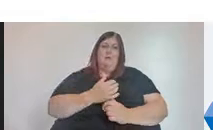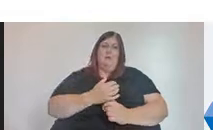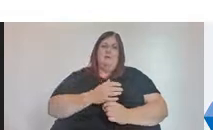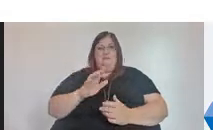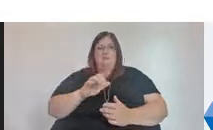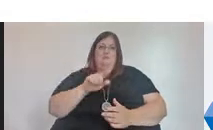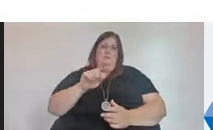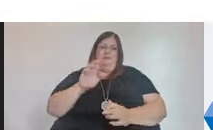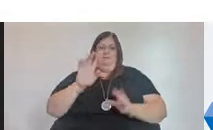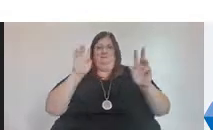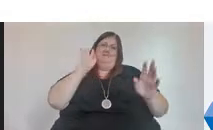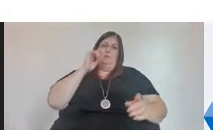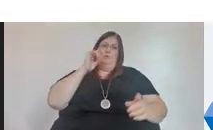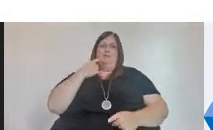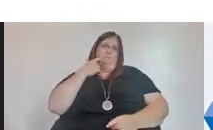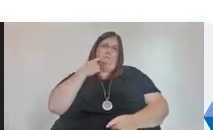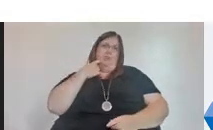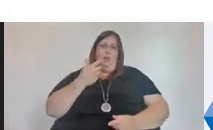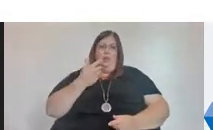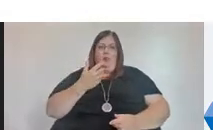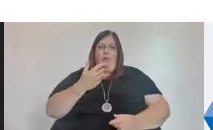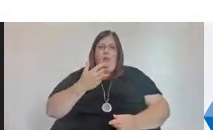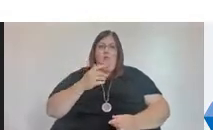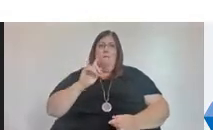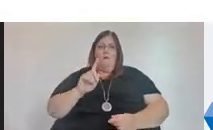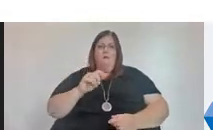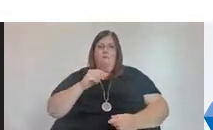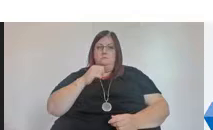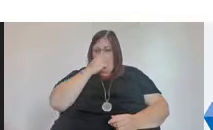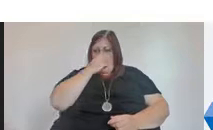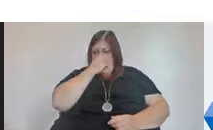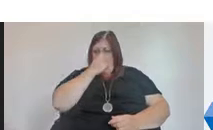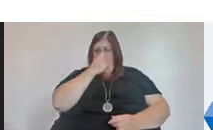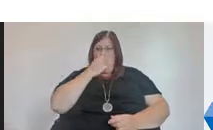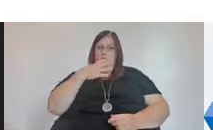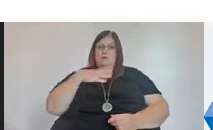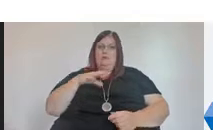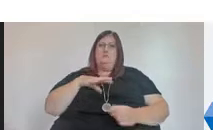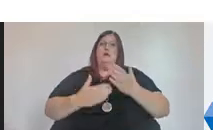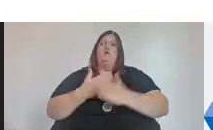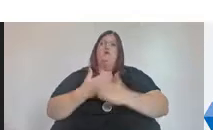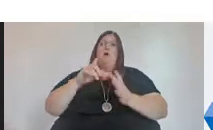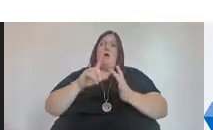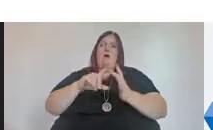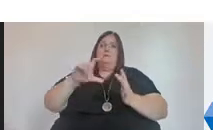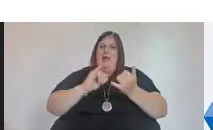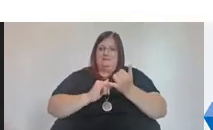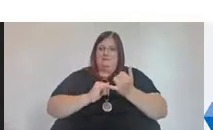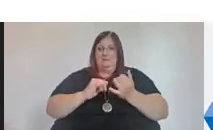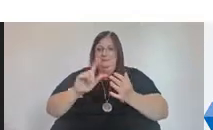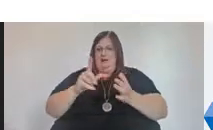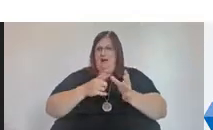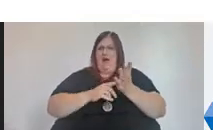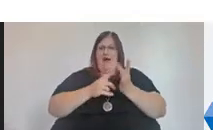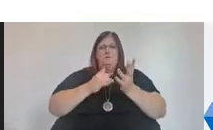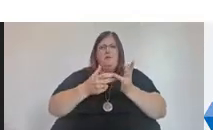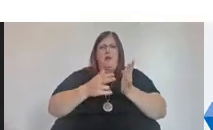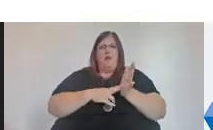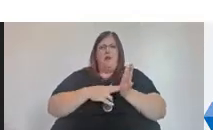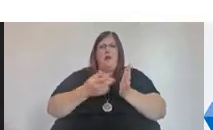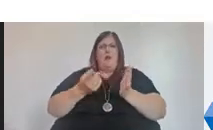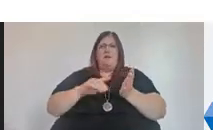it's something that the move towards the ICS that both Alison and Mark has referred to